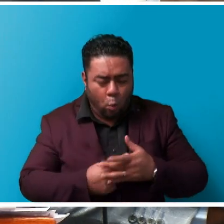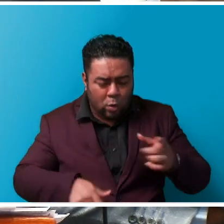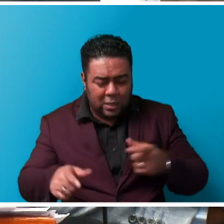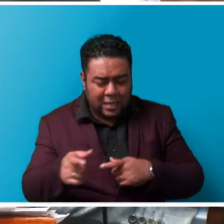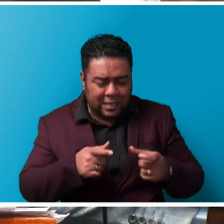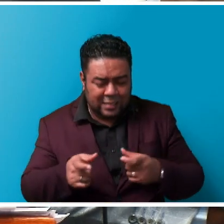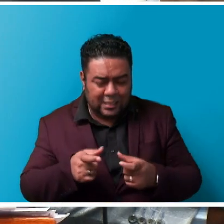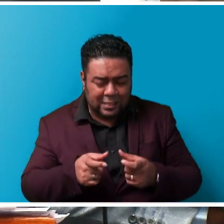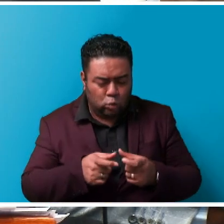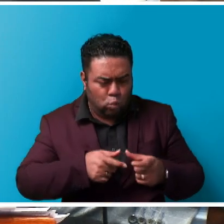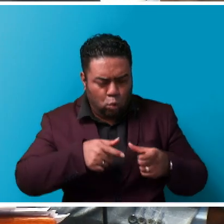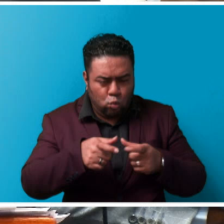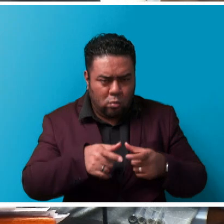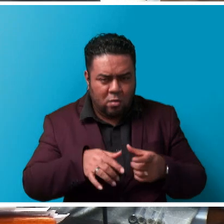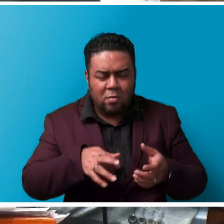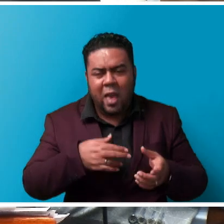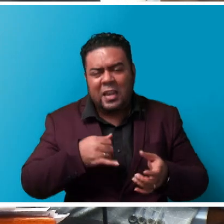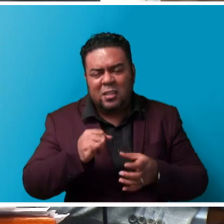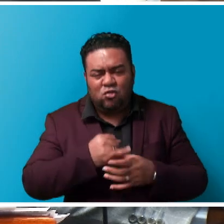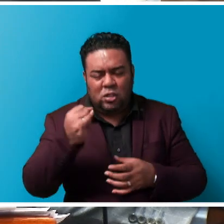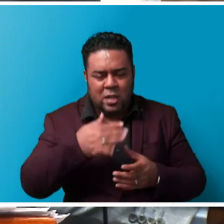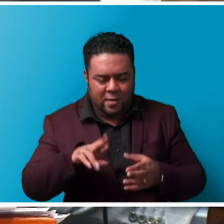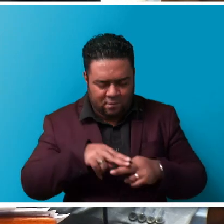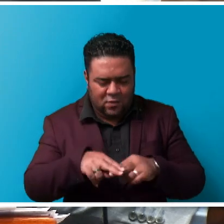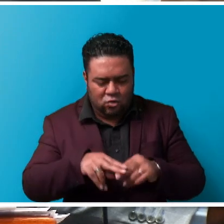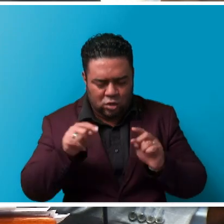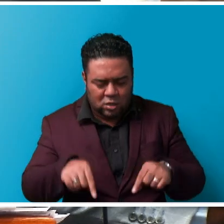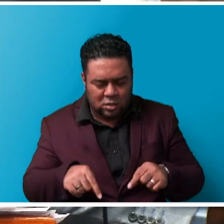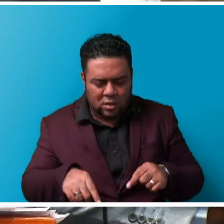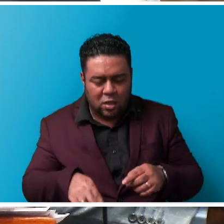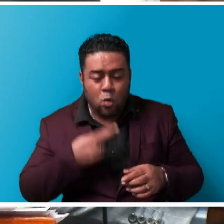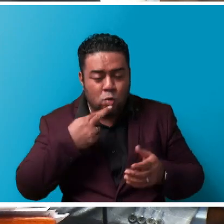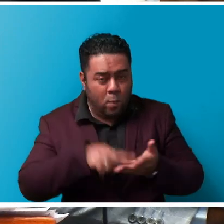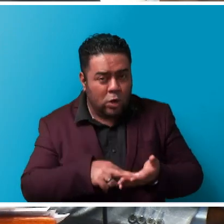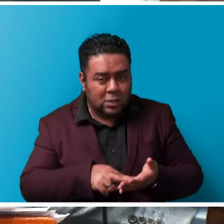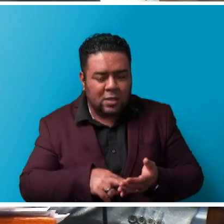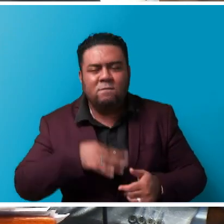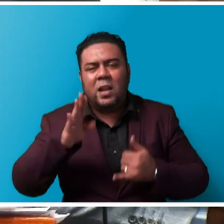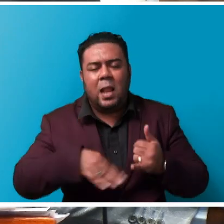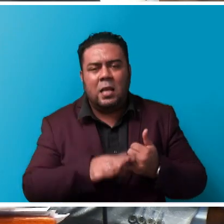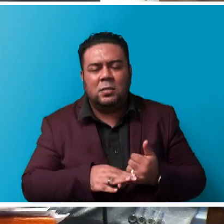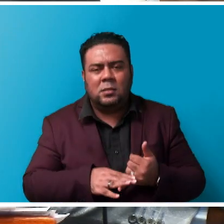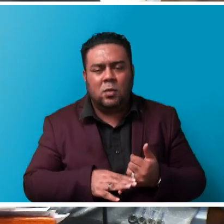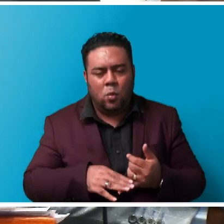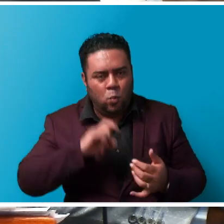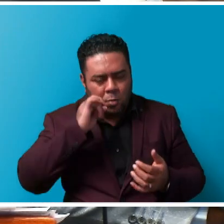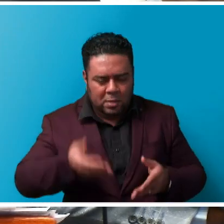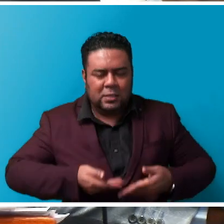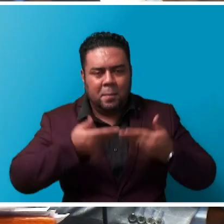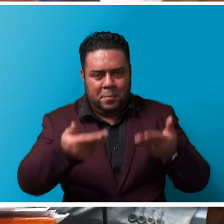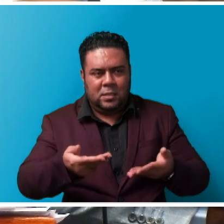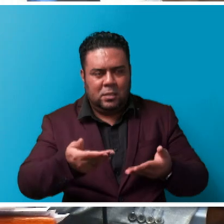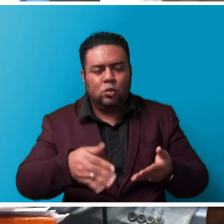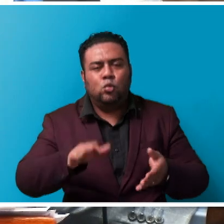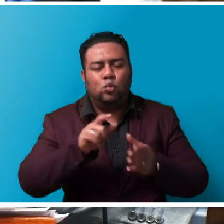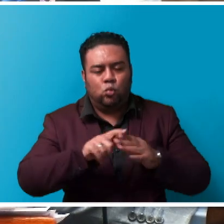in Fiji, and that report is currently being finalized and will be submitted to